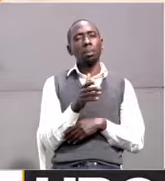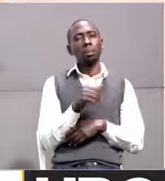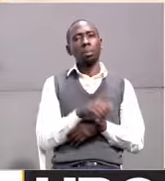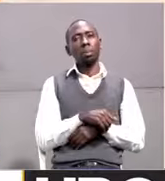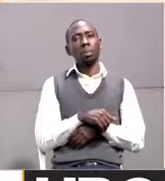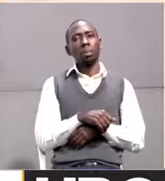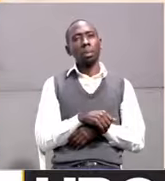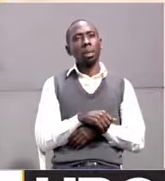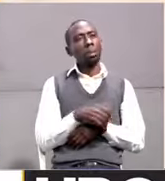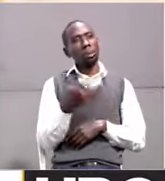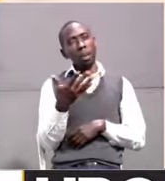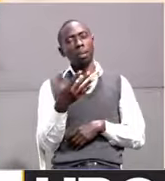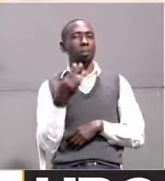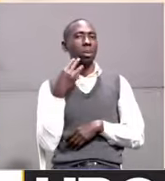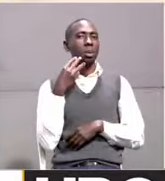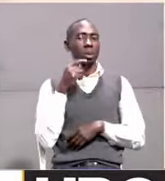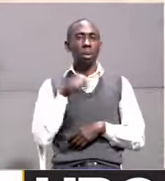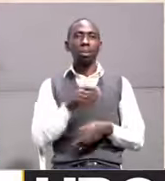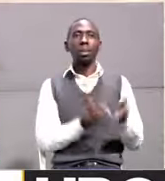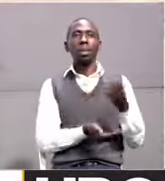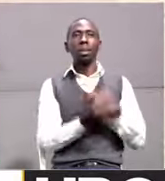5 million this morning,